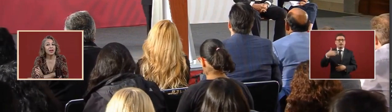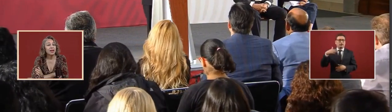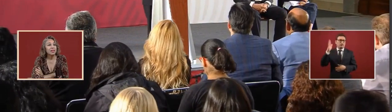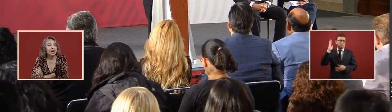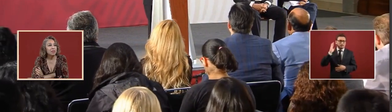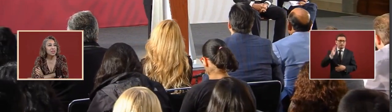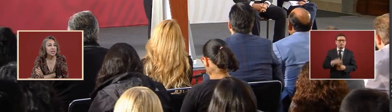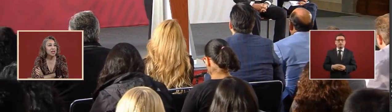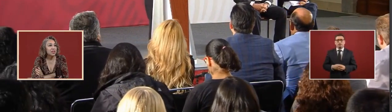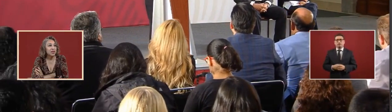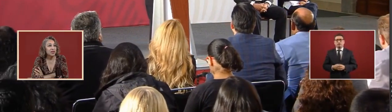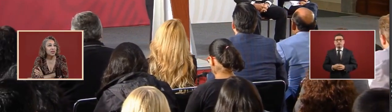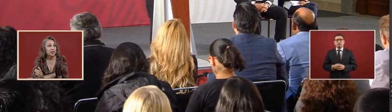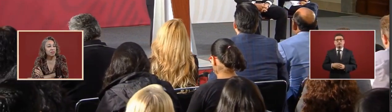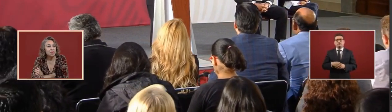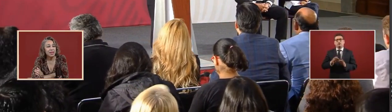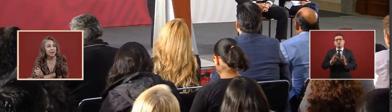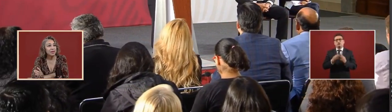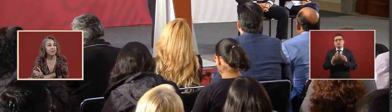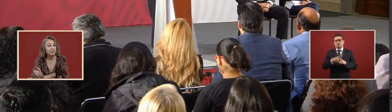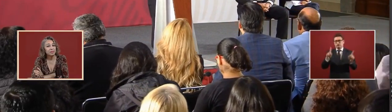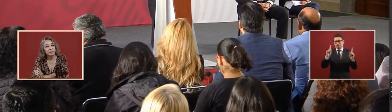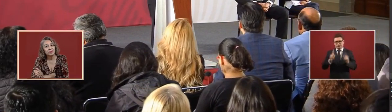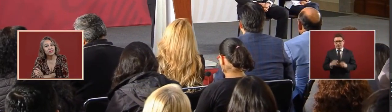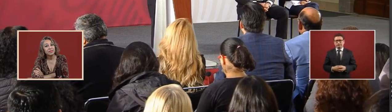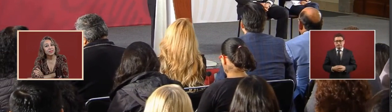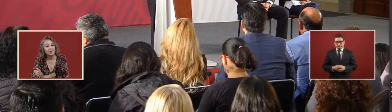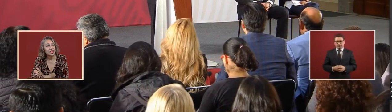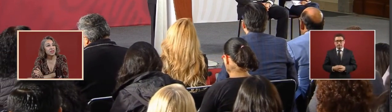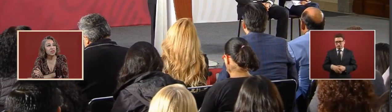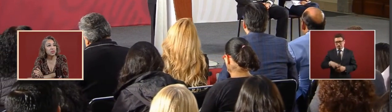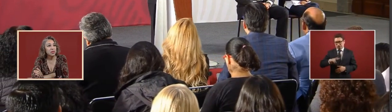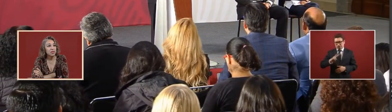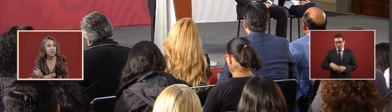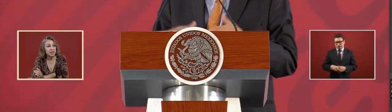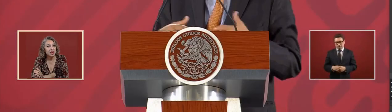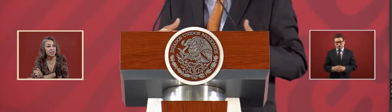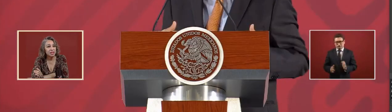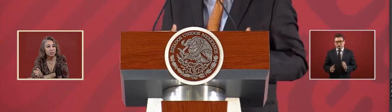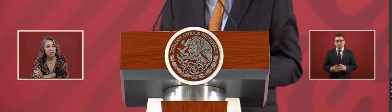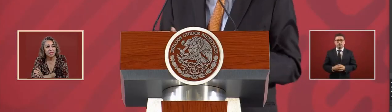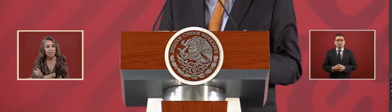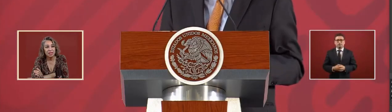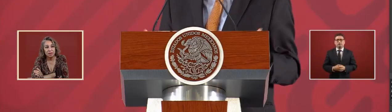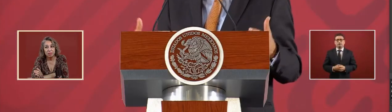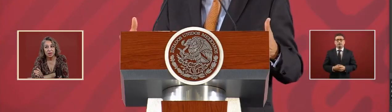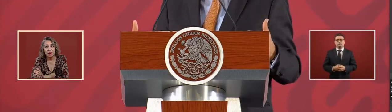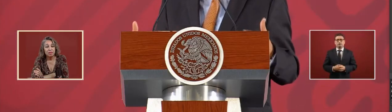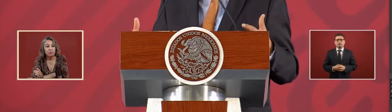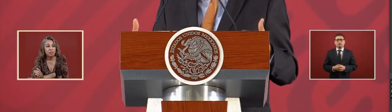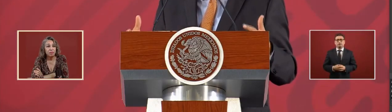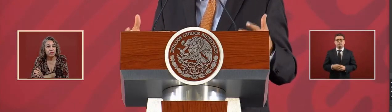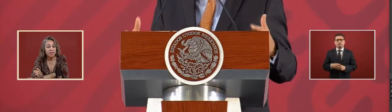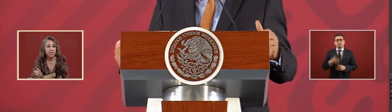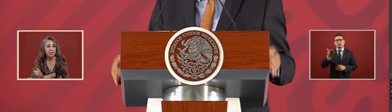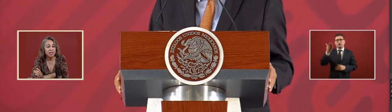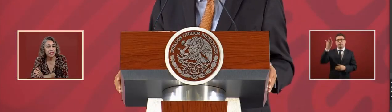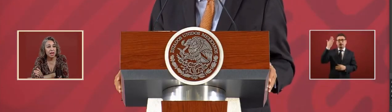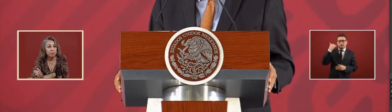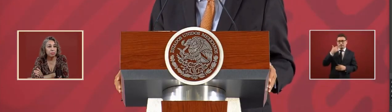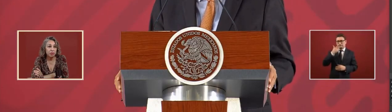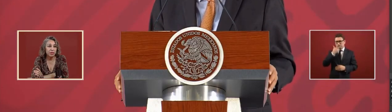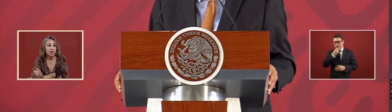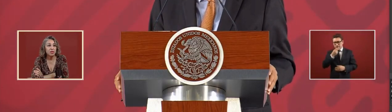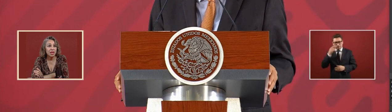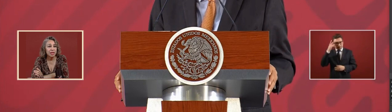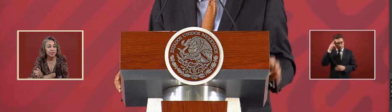otro that was another método. Method. O sea, la verdad. The truth o sea, is it wasn't desde the same. La época de Porfirio Díaz, since the time